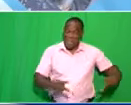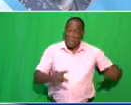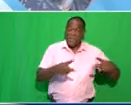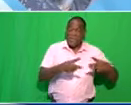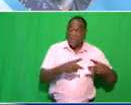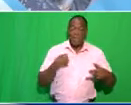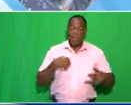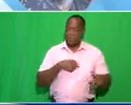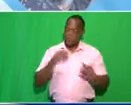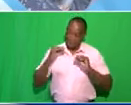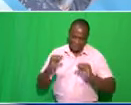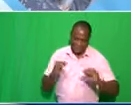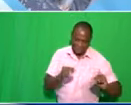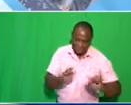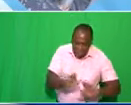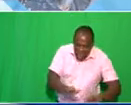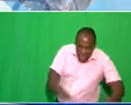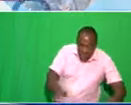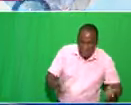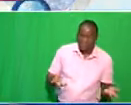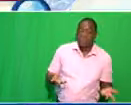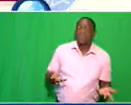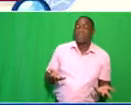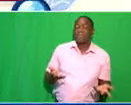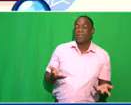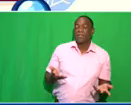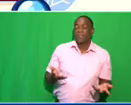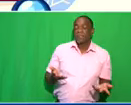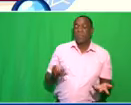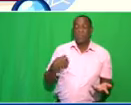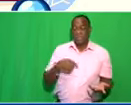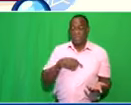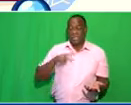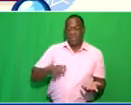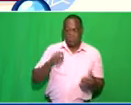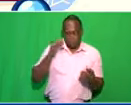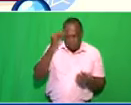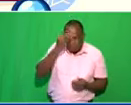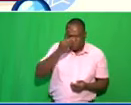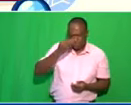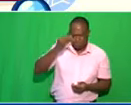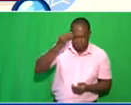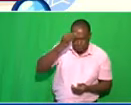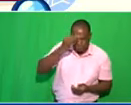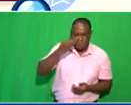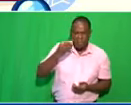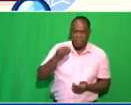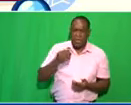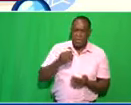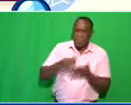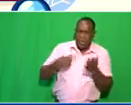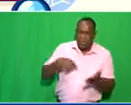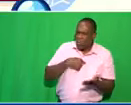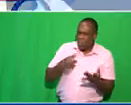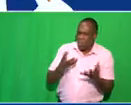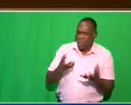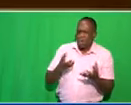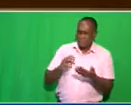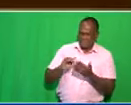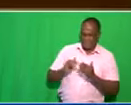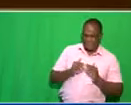children, and they're all values that we need to consider in terms of what we want in society as a good